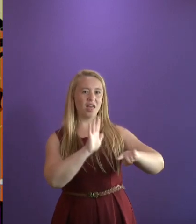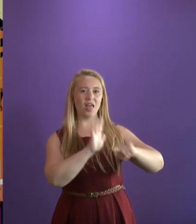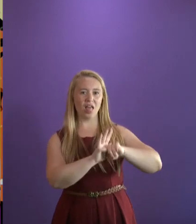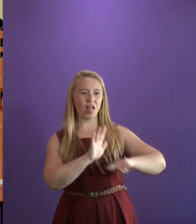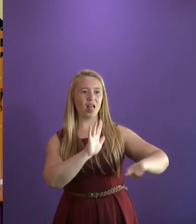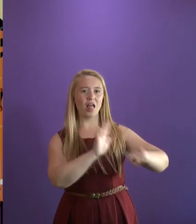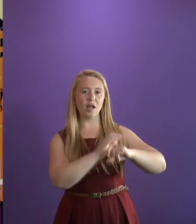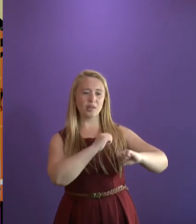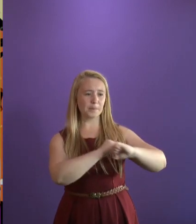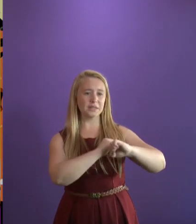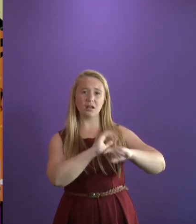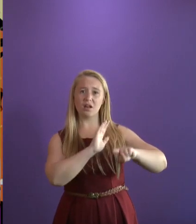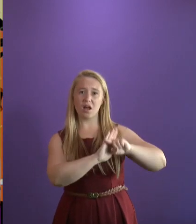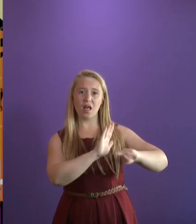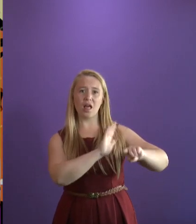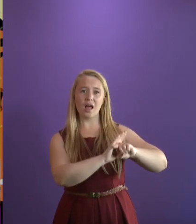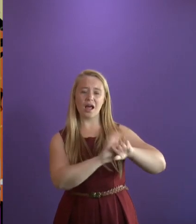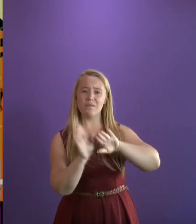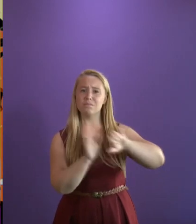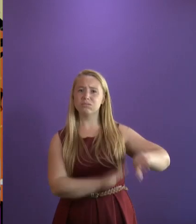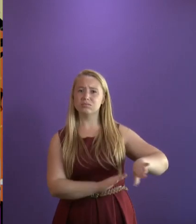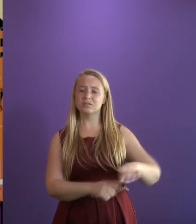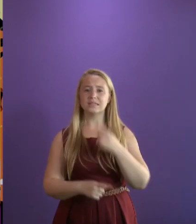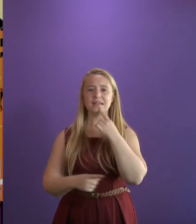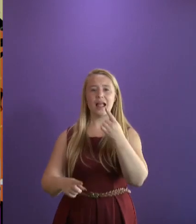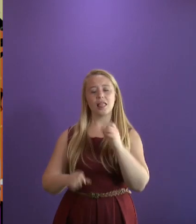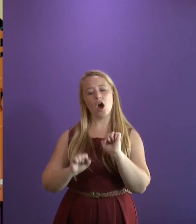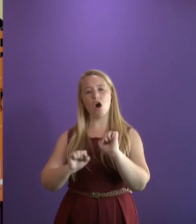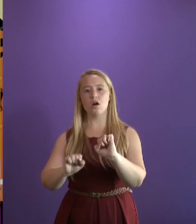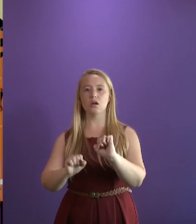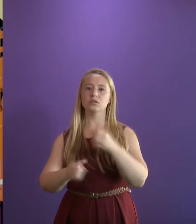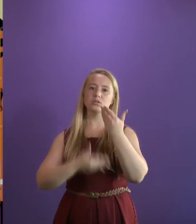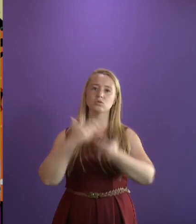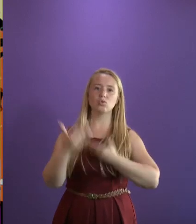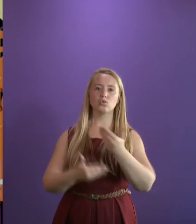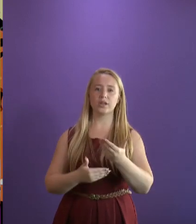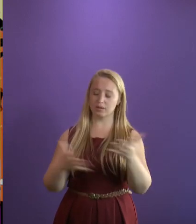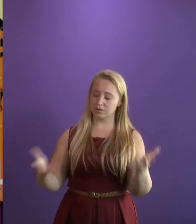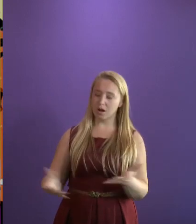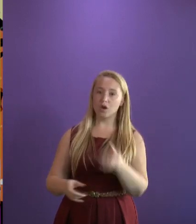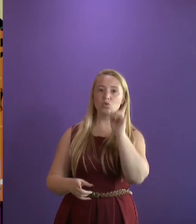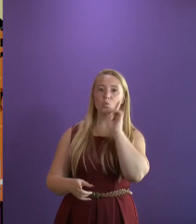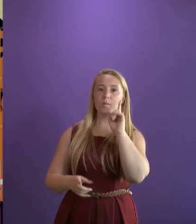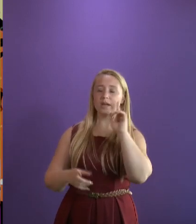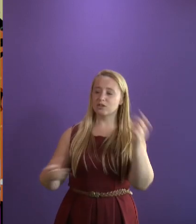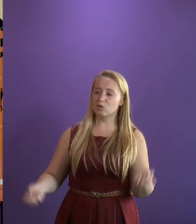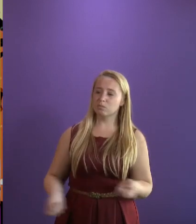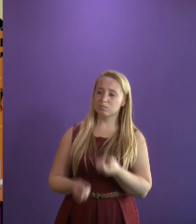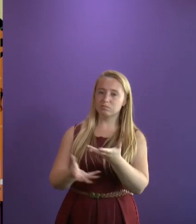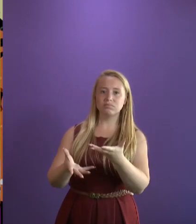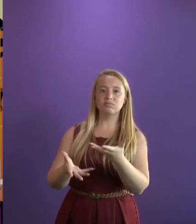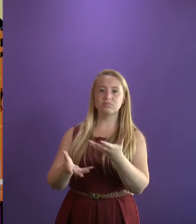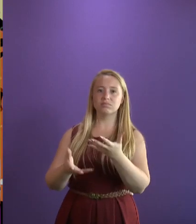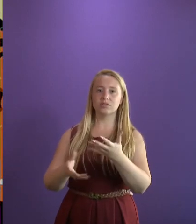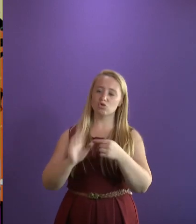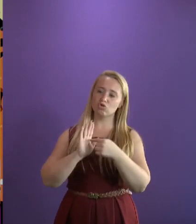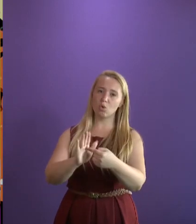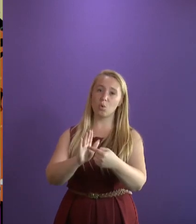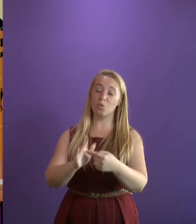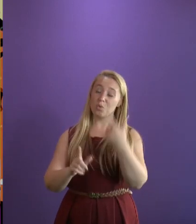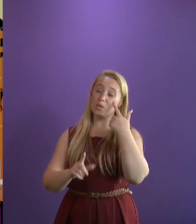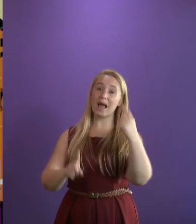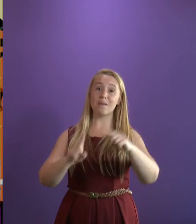fill our media. Tell her story. Encourage women around you. Help demonstrate that they can make